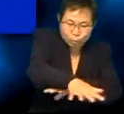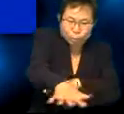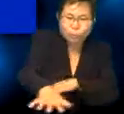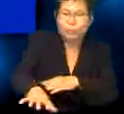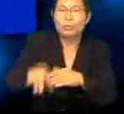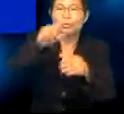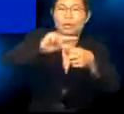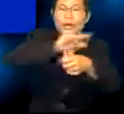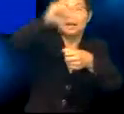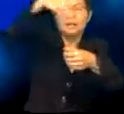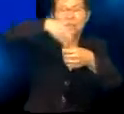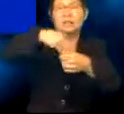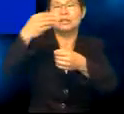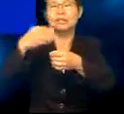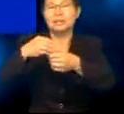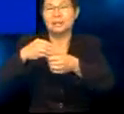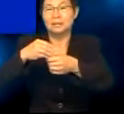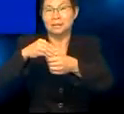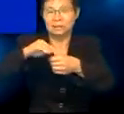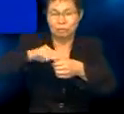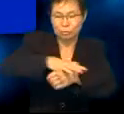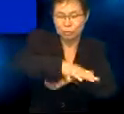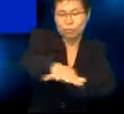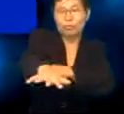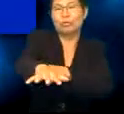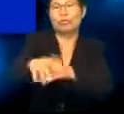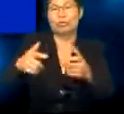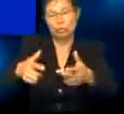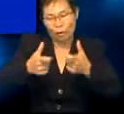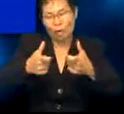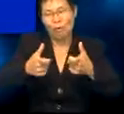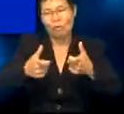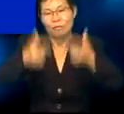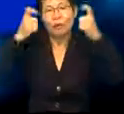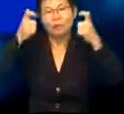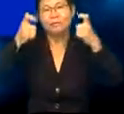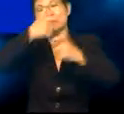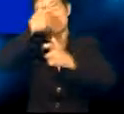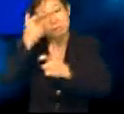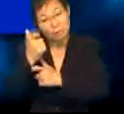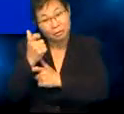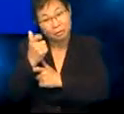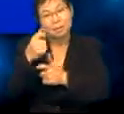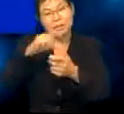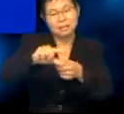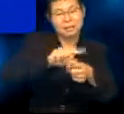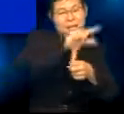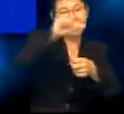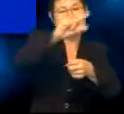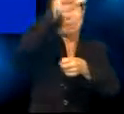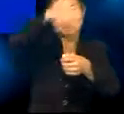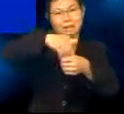bromine gas particles into ordinary air takes place very quickly. This is because the